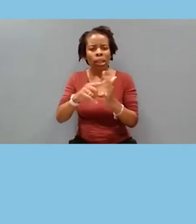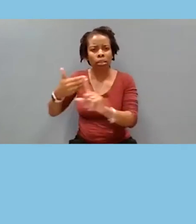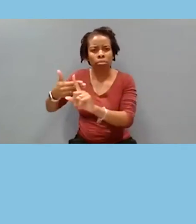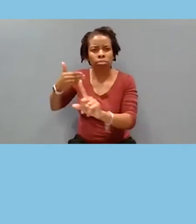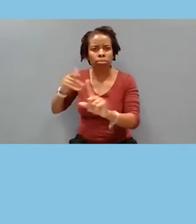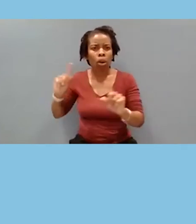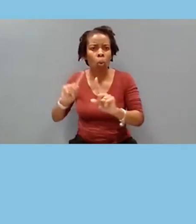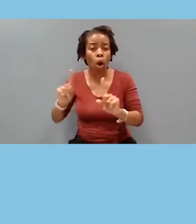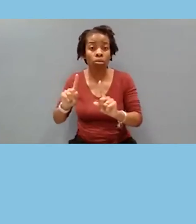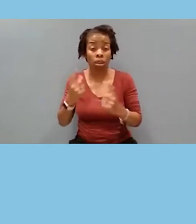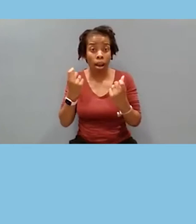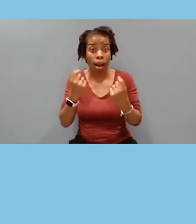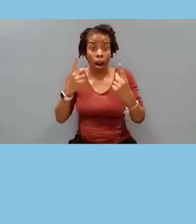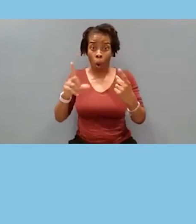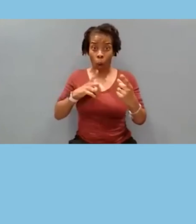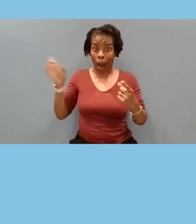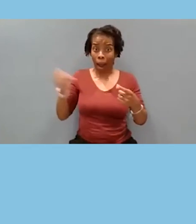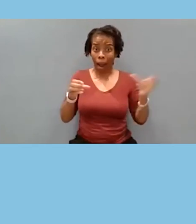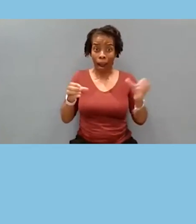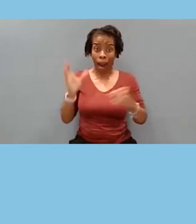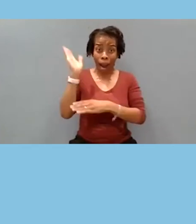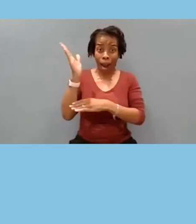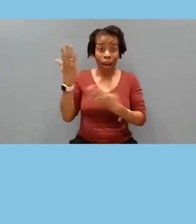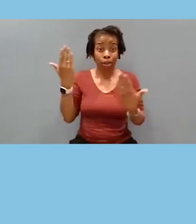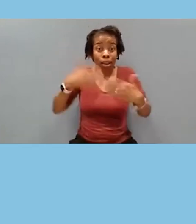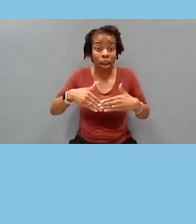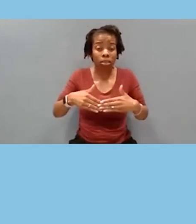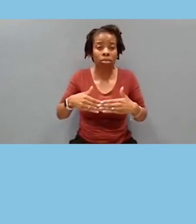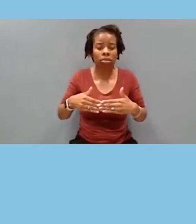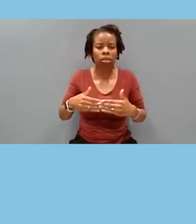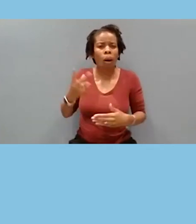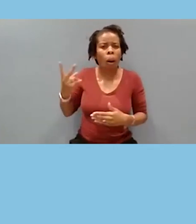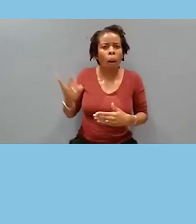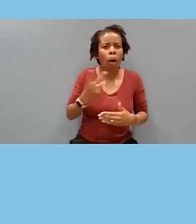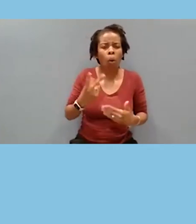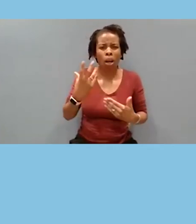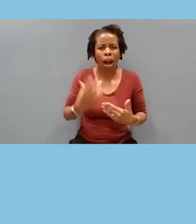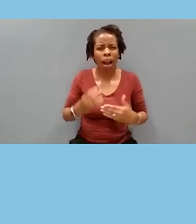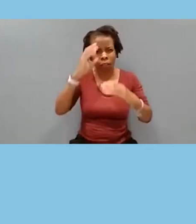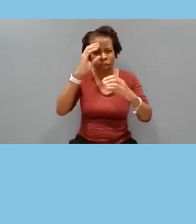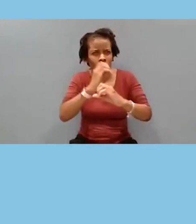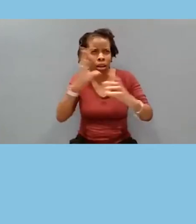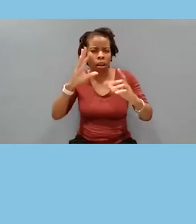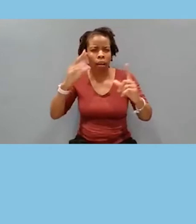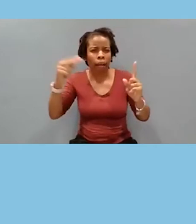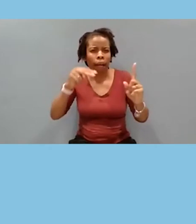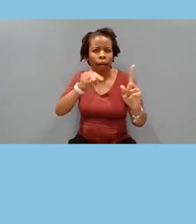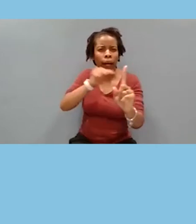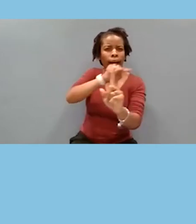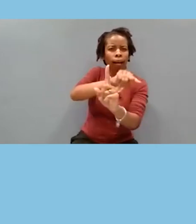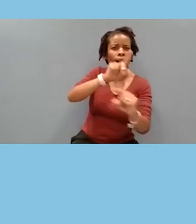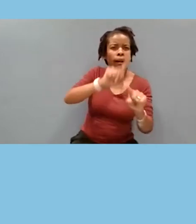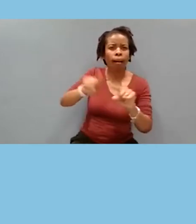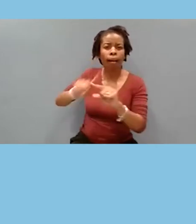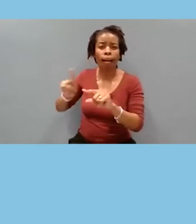tonight. Their generous, rigorous, and often poetic thinking was foundational to our imagining of these